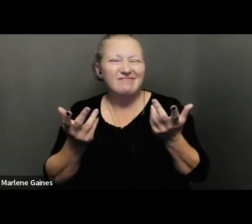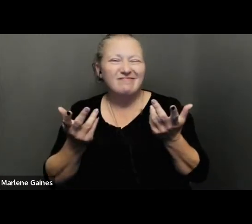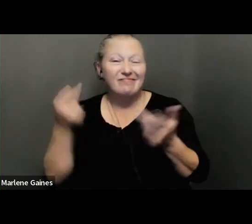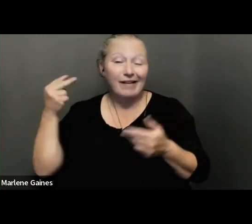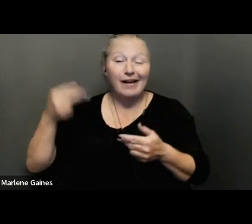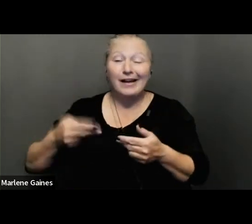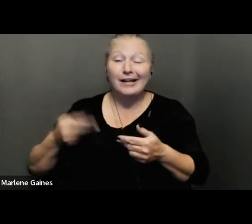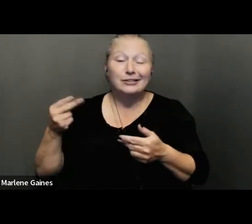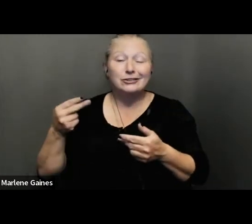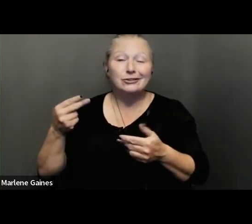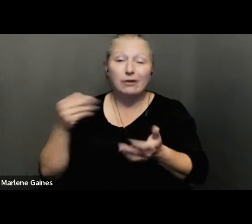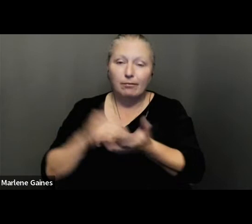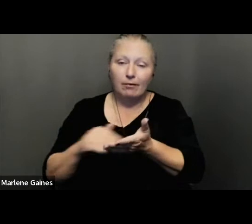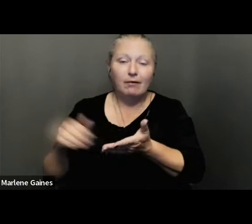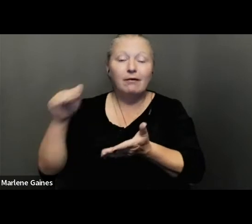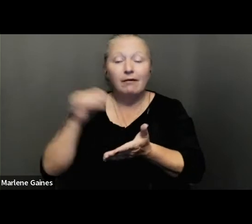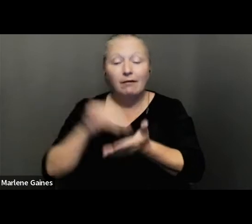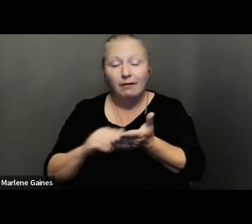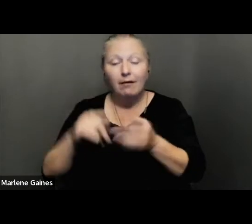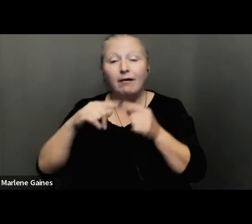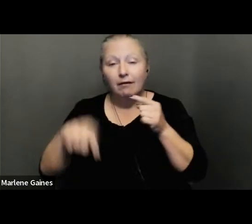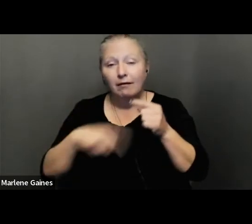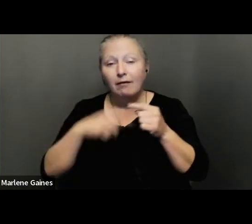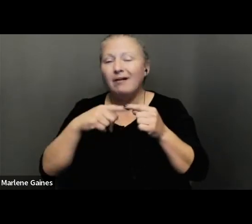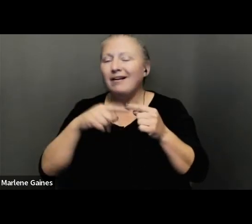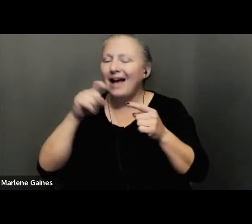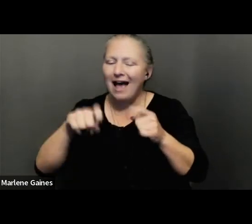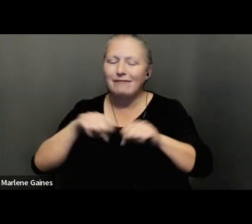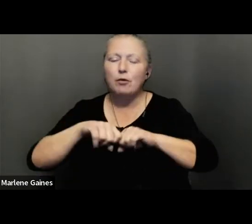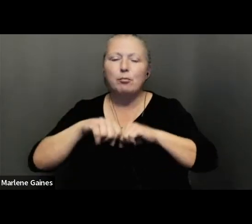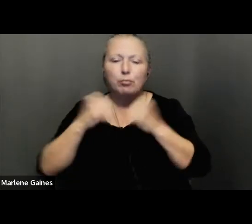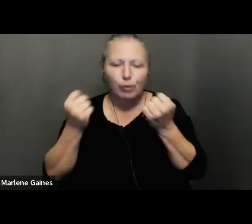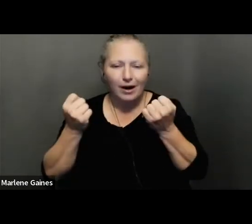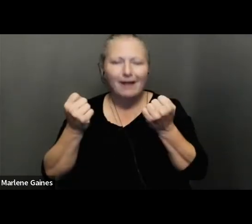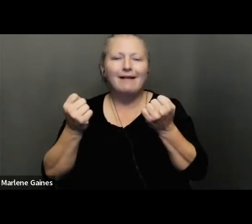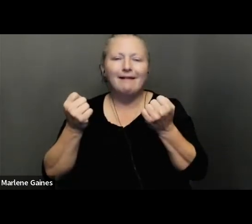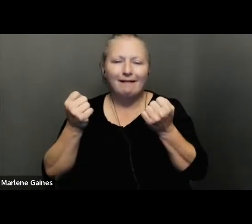history repeats itself, and we do need to break